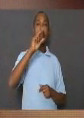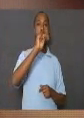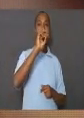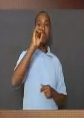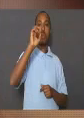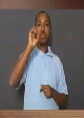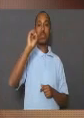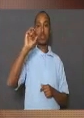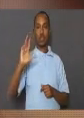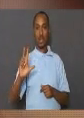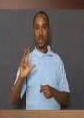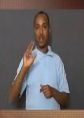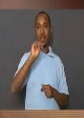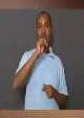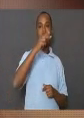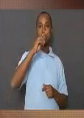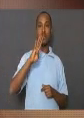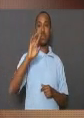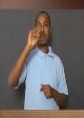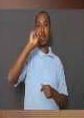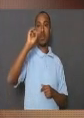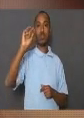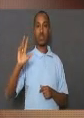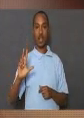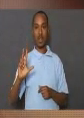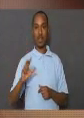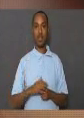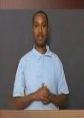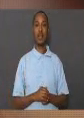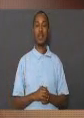nitrate, and diammonium hydrogen phosphate.